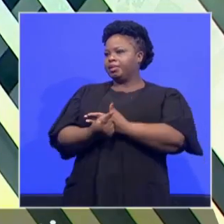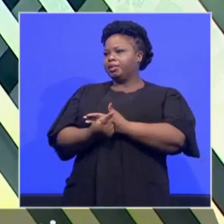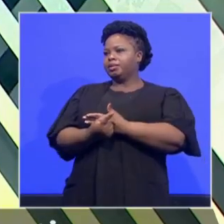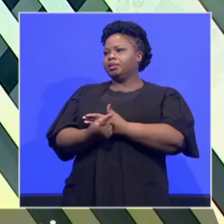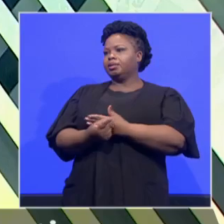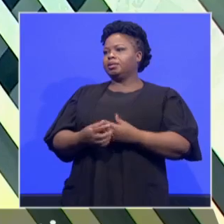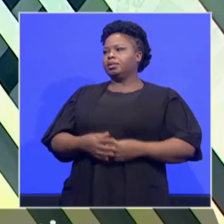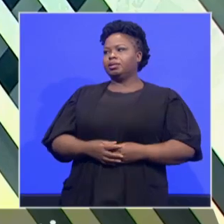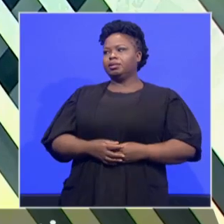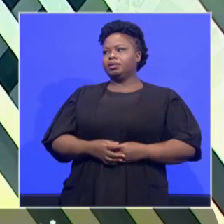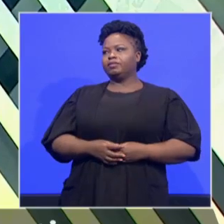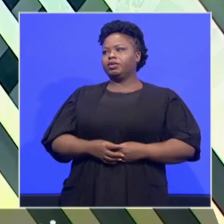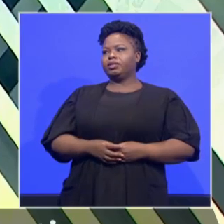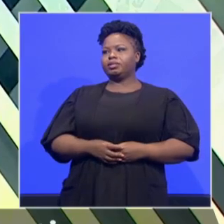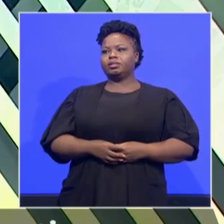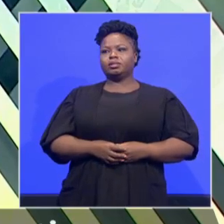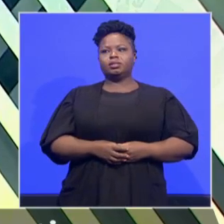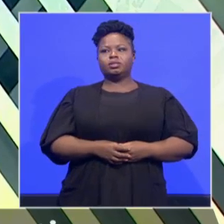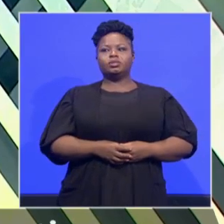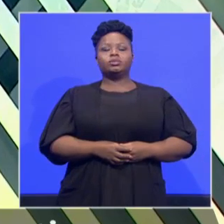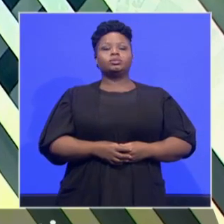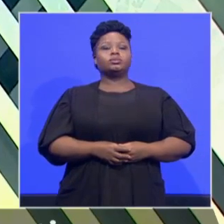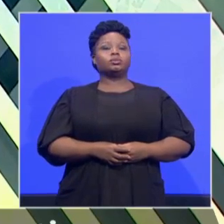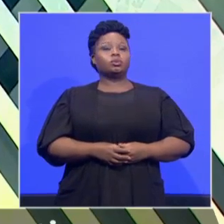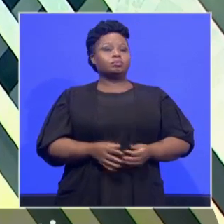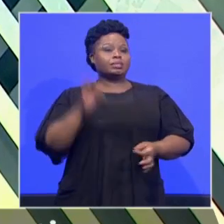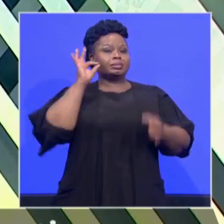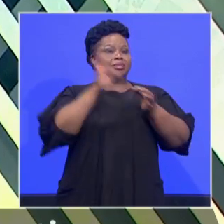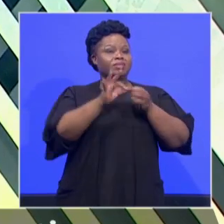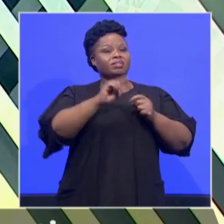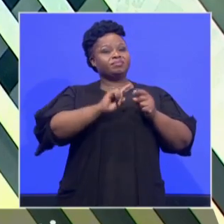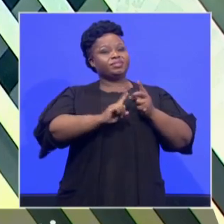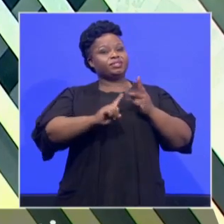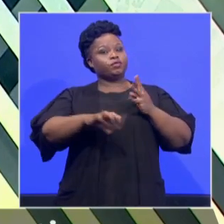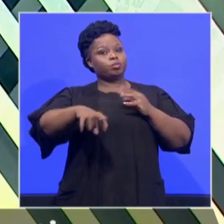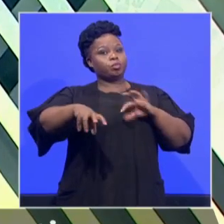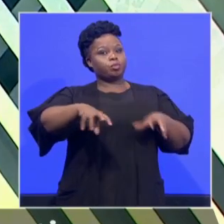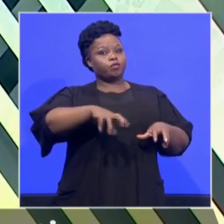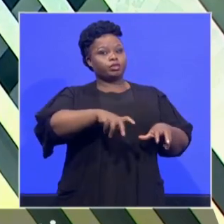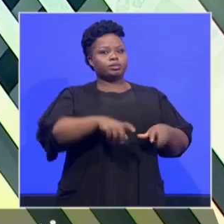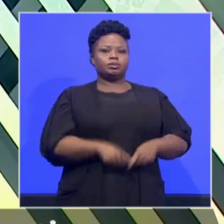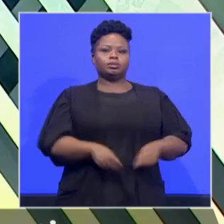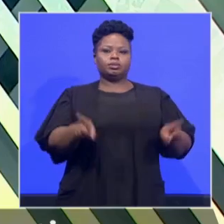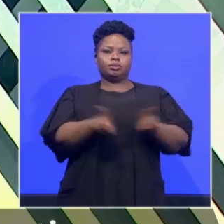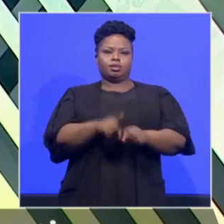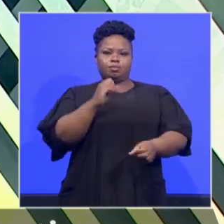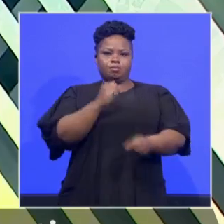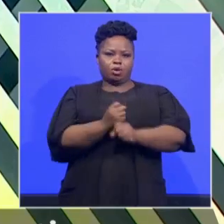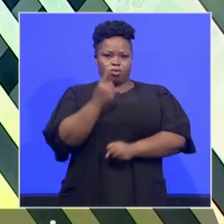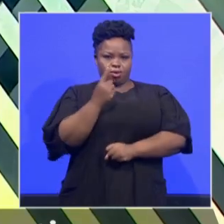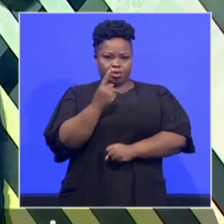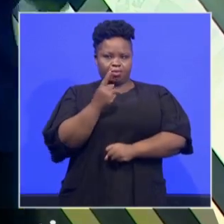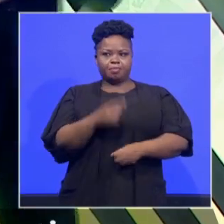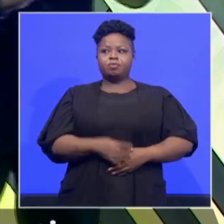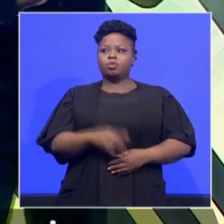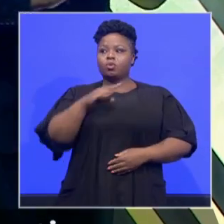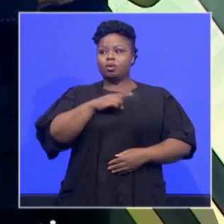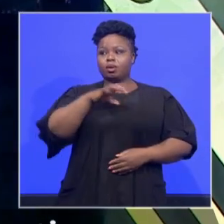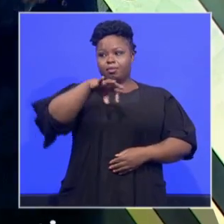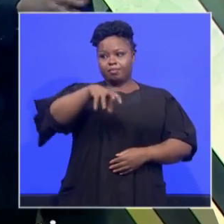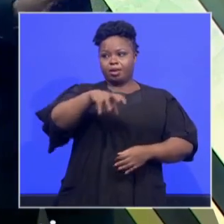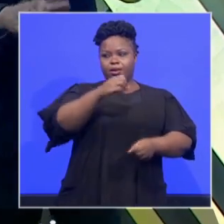Professor, in specifically in some of the provinces. I want us to go over to Gauteng, because Gauteng is one of those provinces